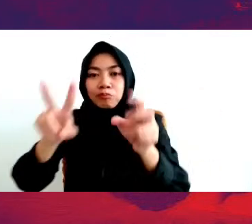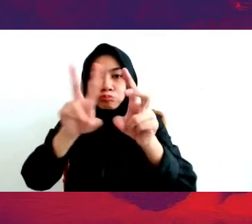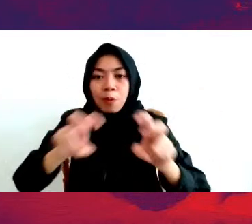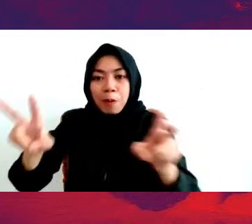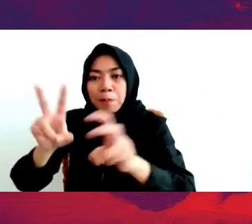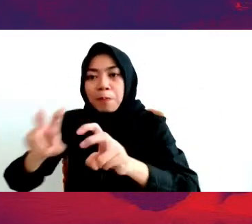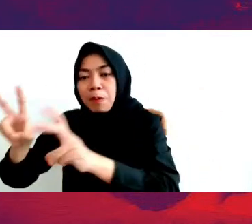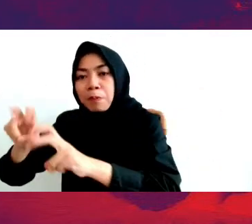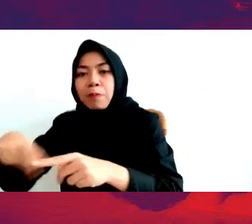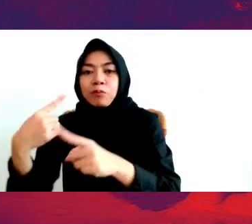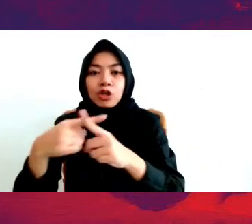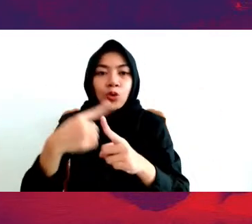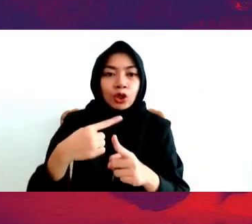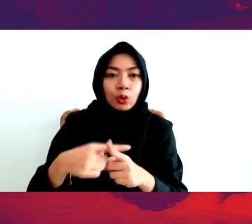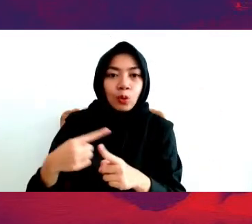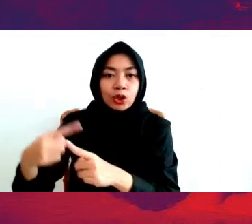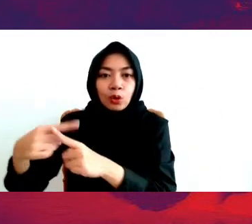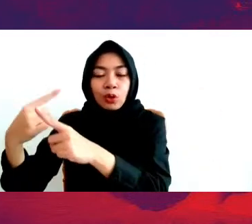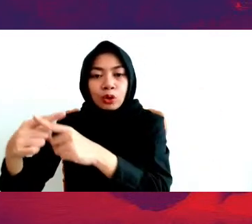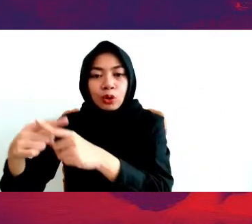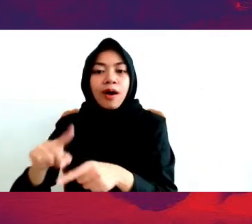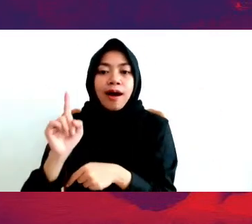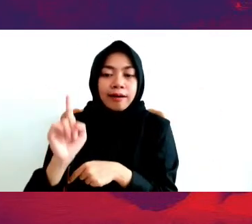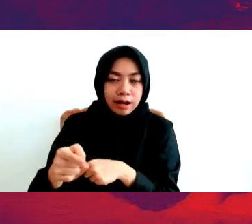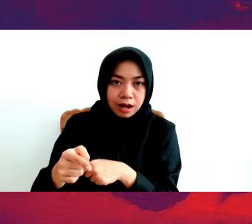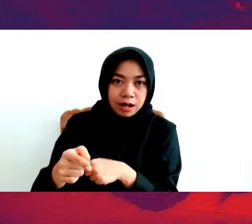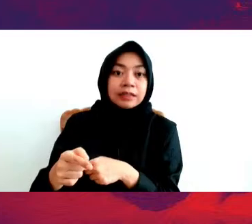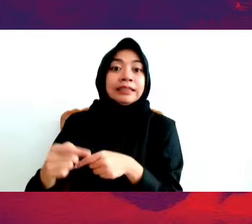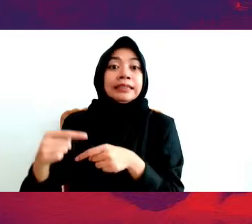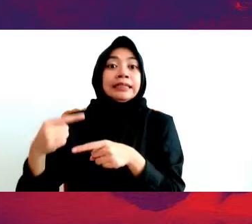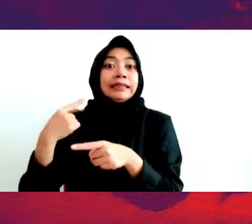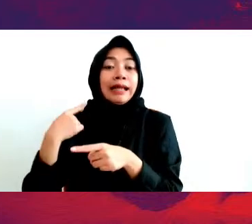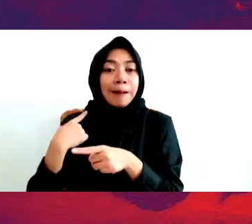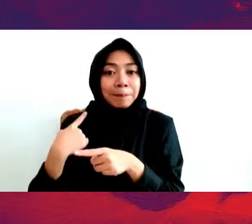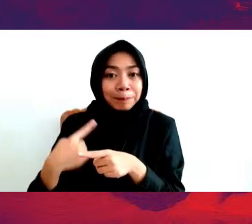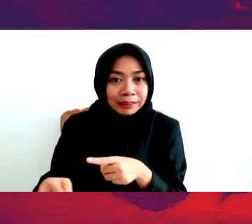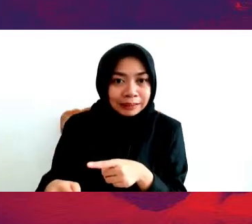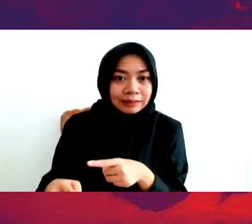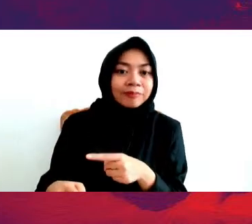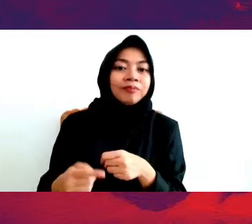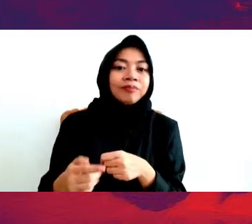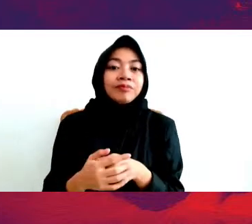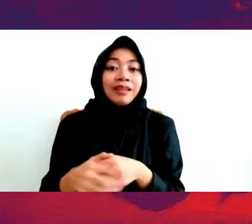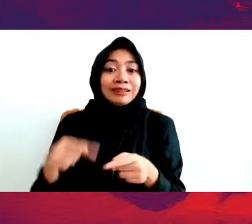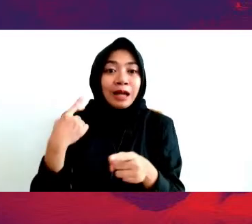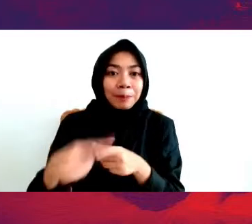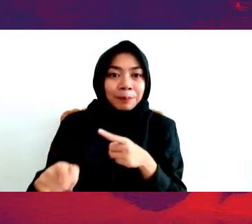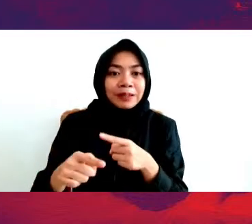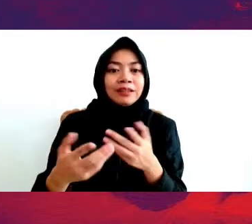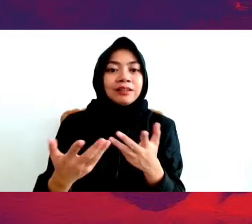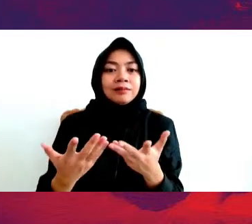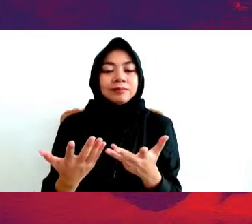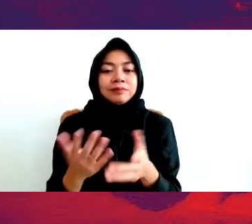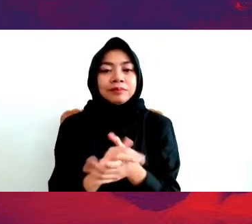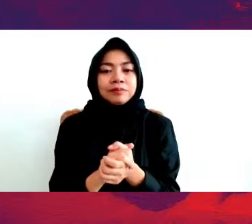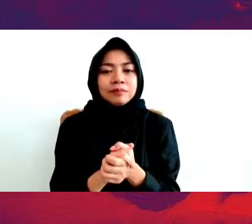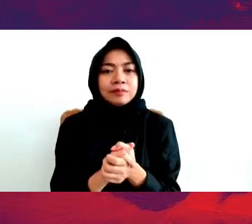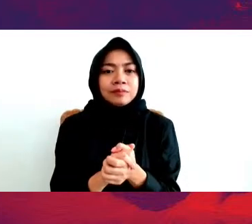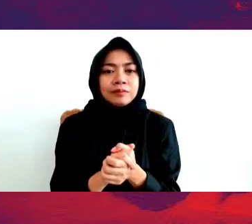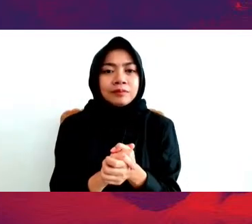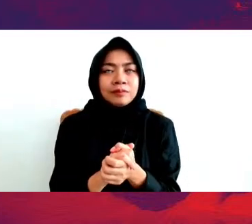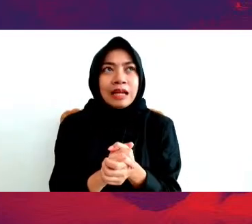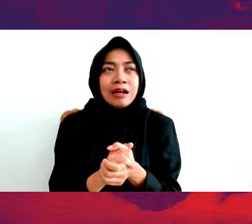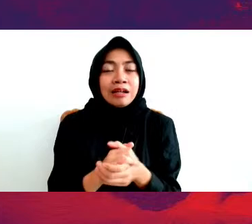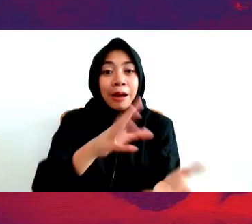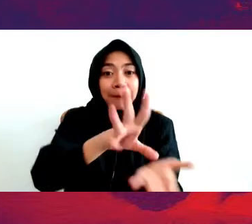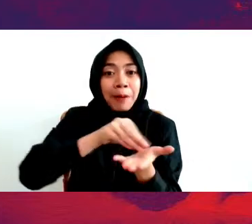that the reason why I'm saying this, that there is this